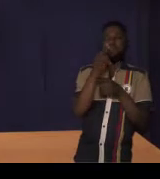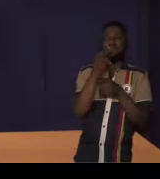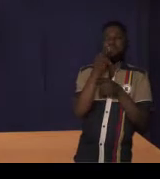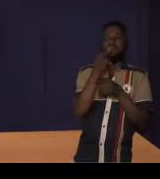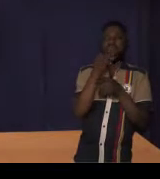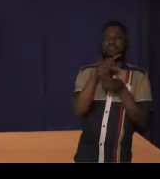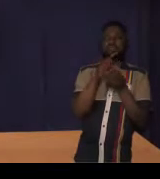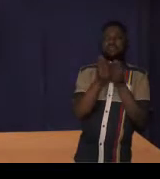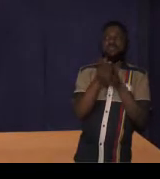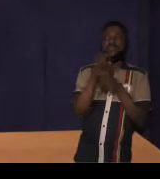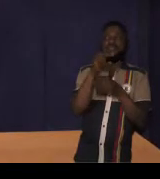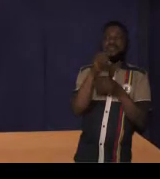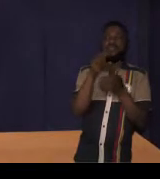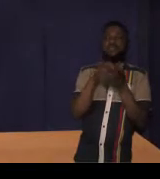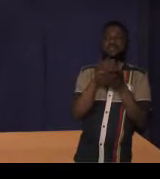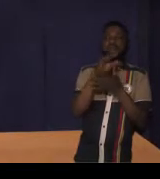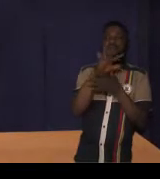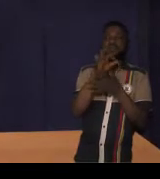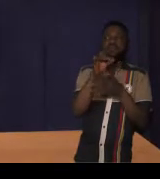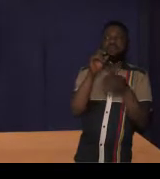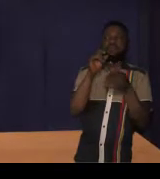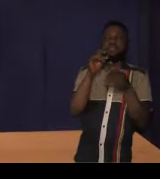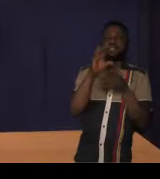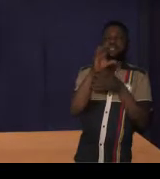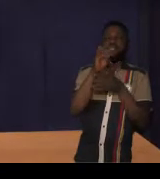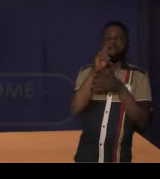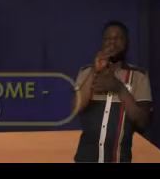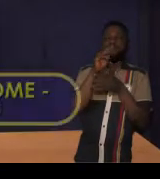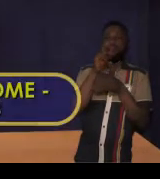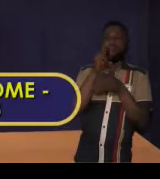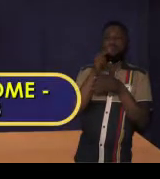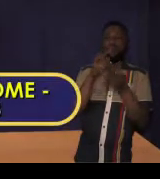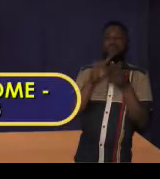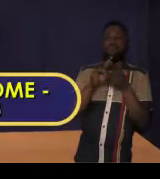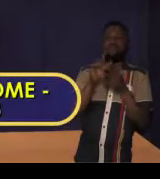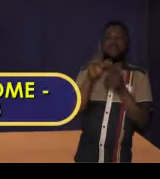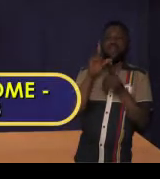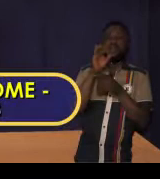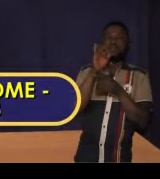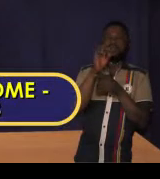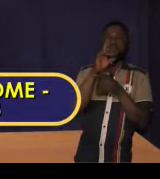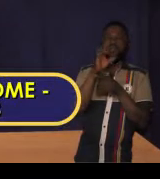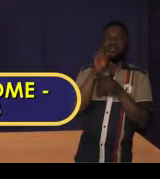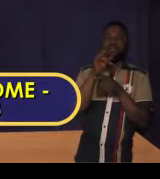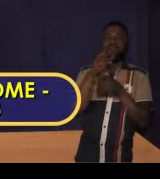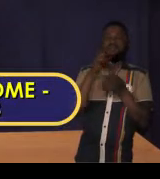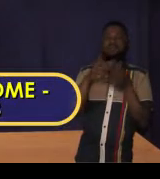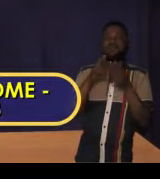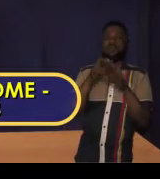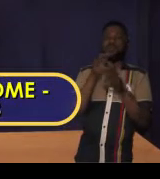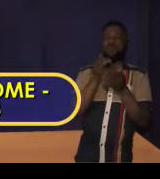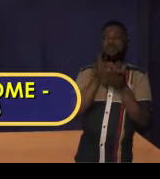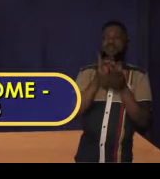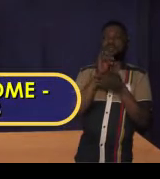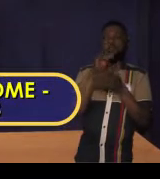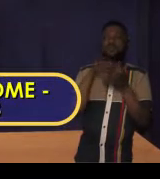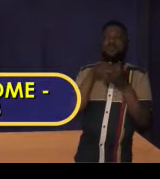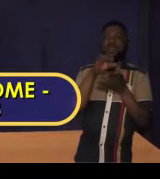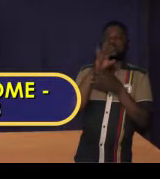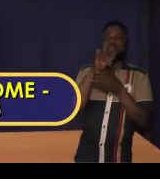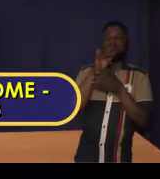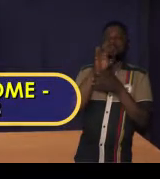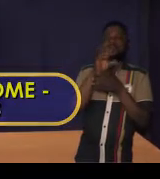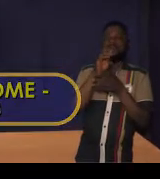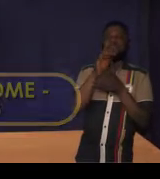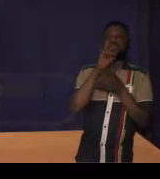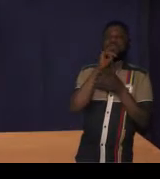one. This one says change 13,500 cubic centimeters to liters. So the relationship again is that 1,000